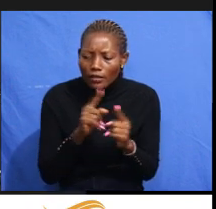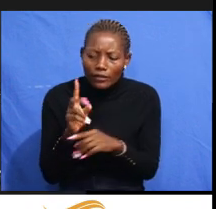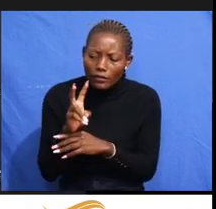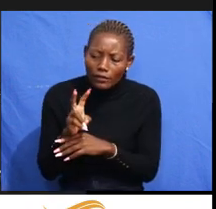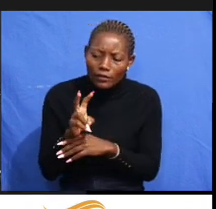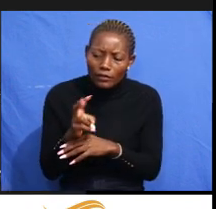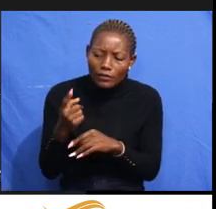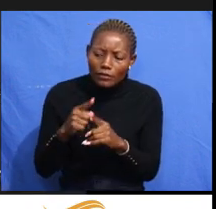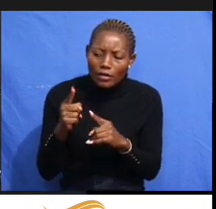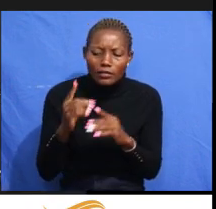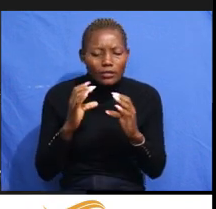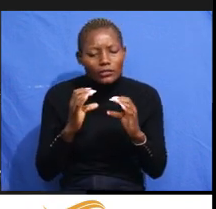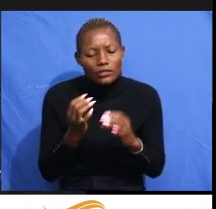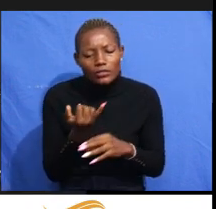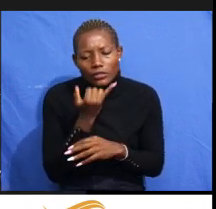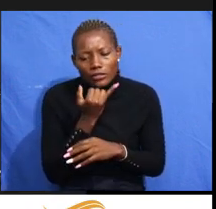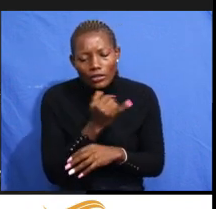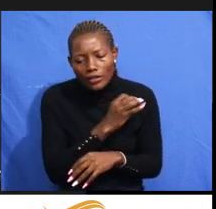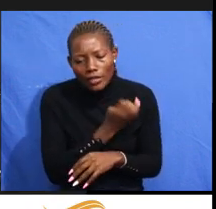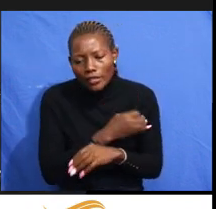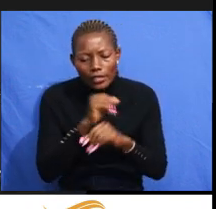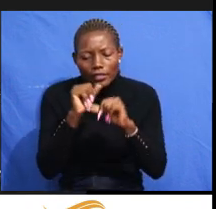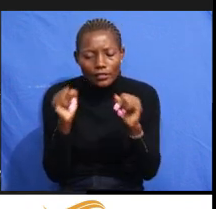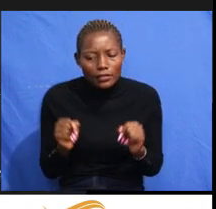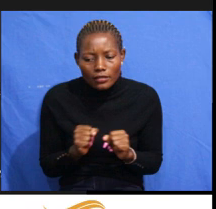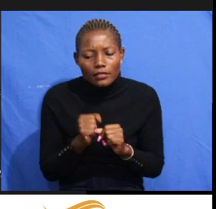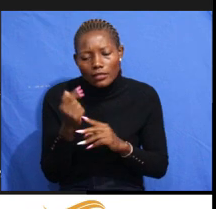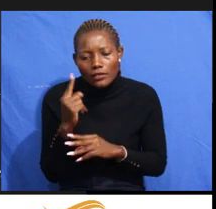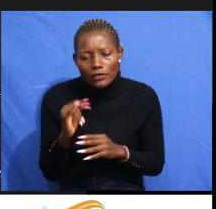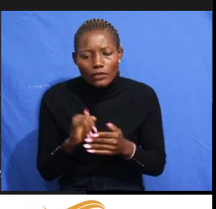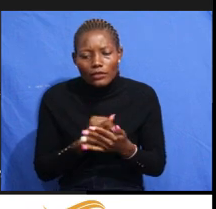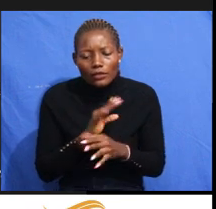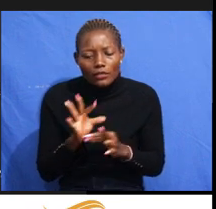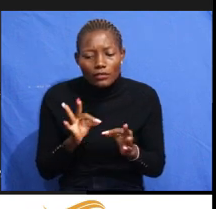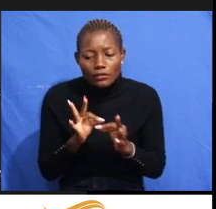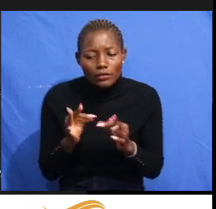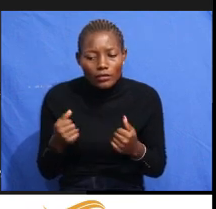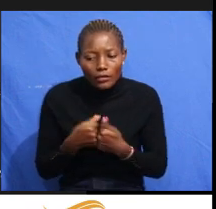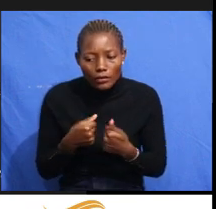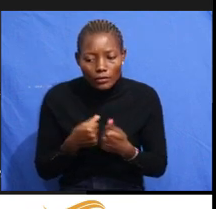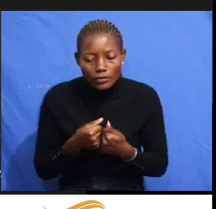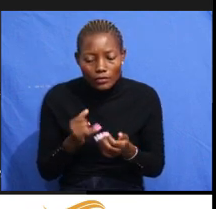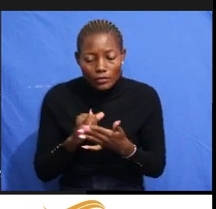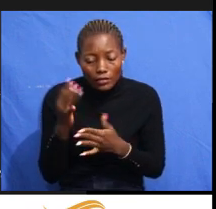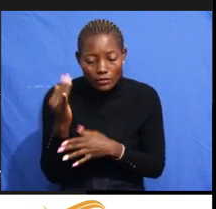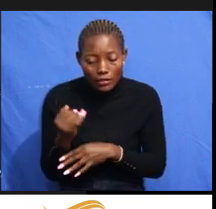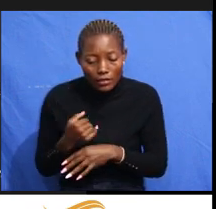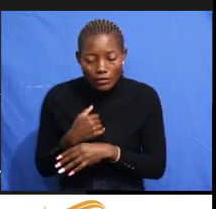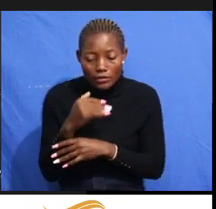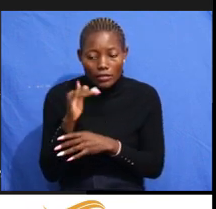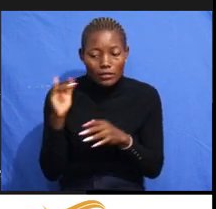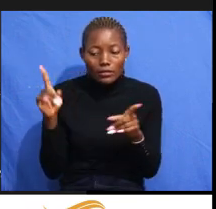actually coaching the wrong energy system for that particular game. And that's what amuses me, coach, and that's why I was asking you the